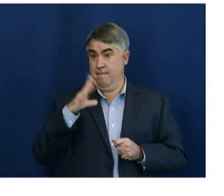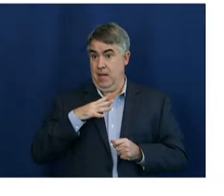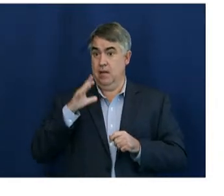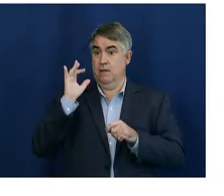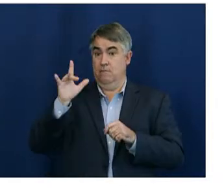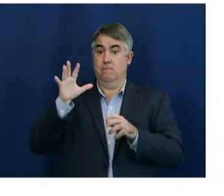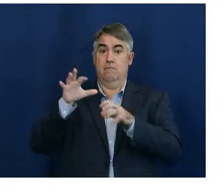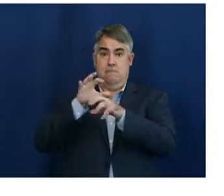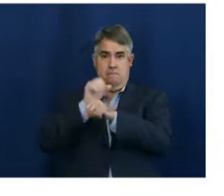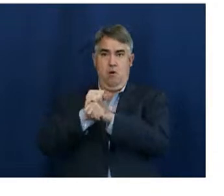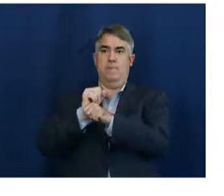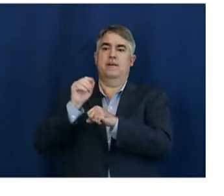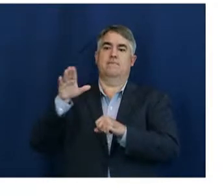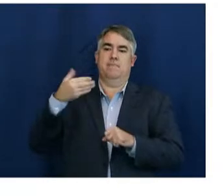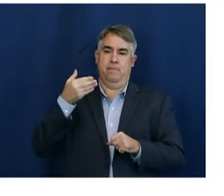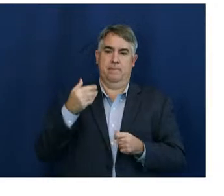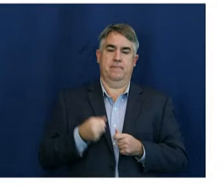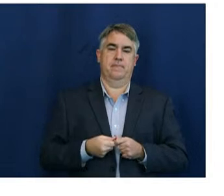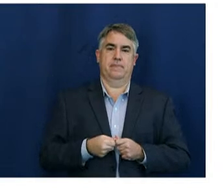Next slide.